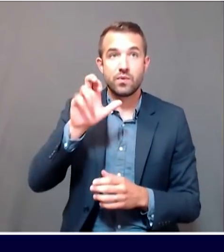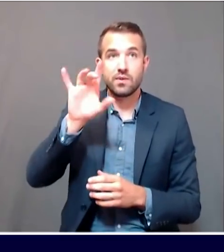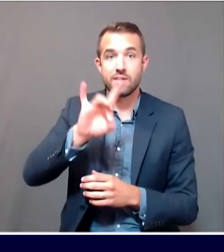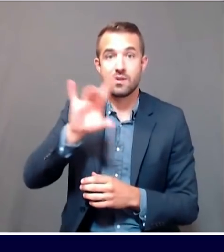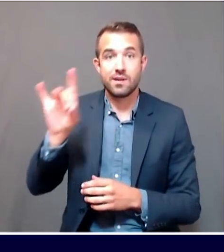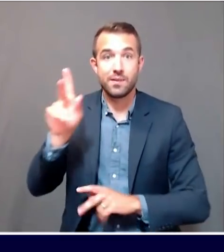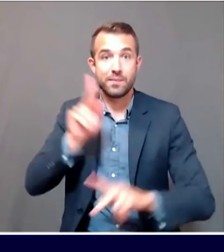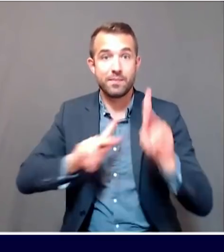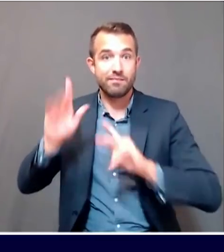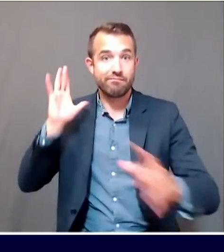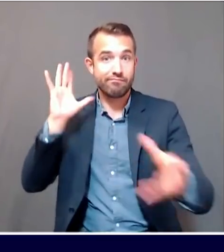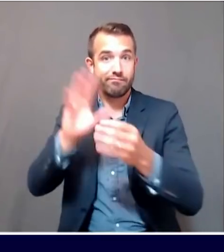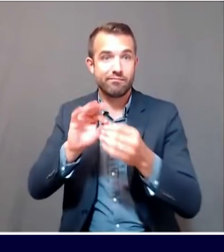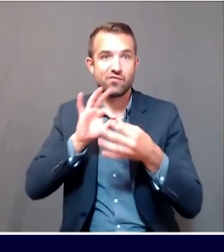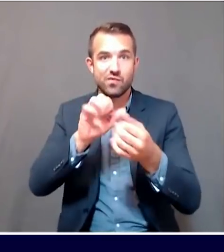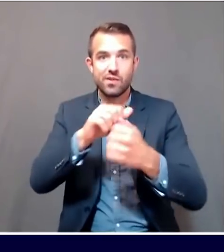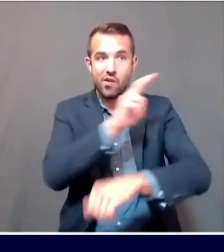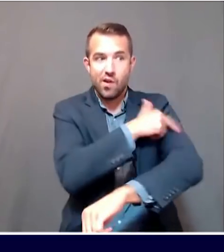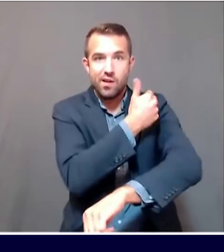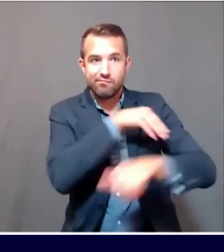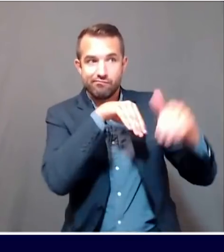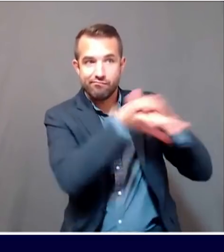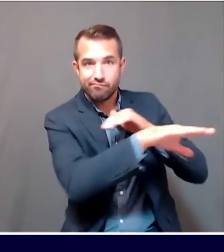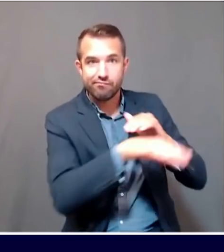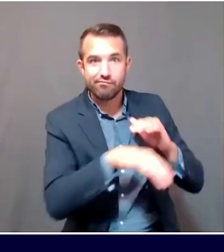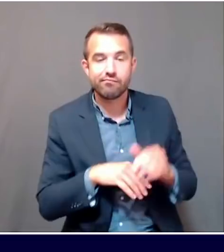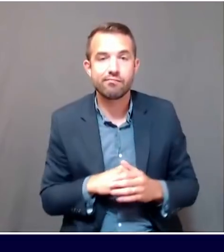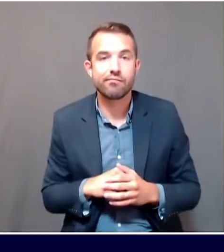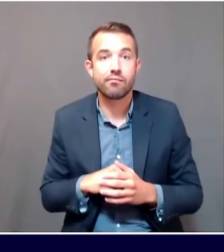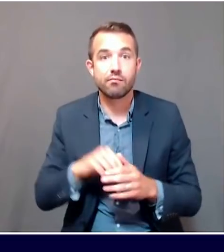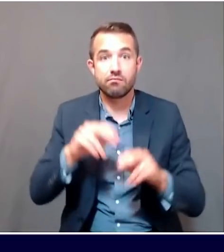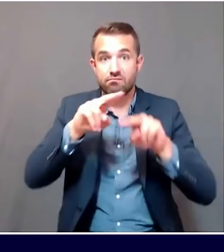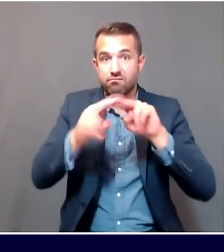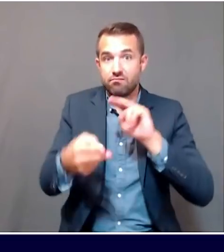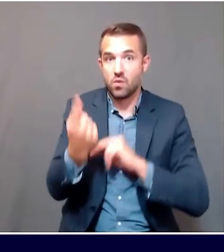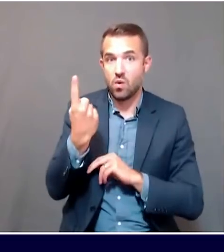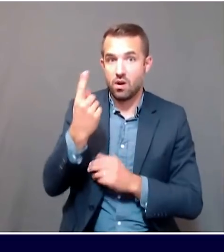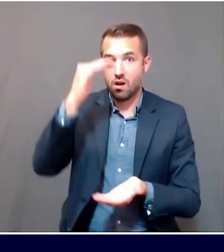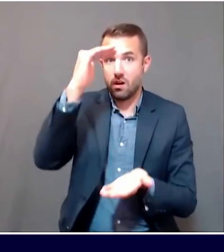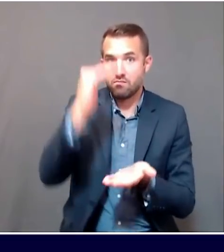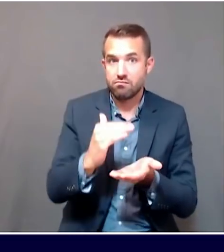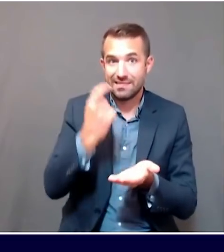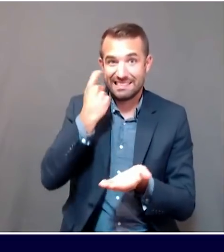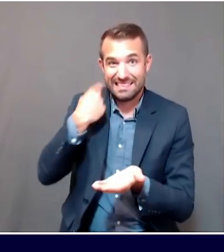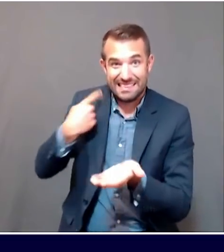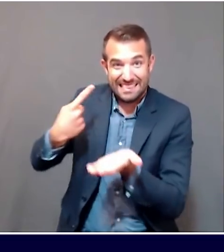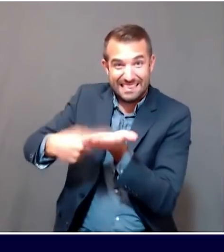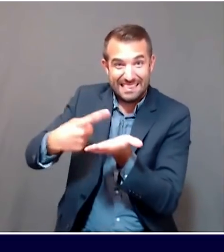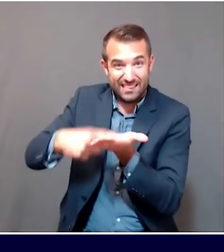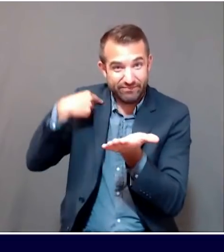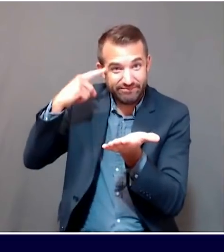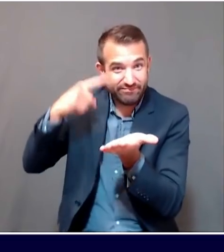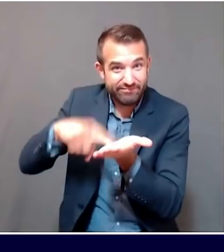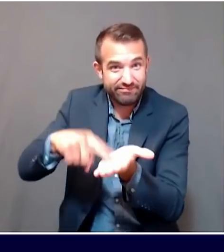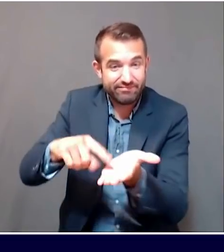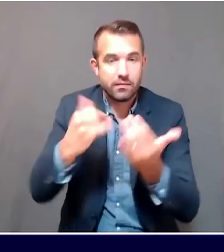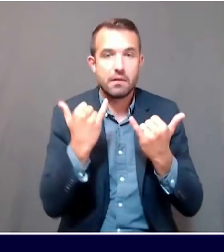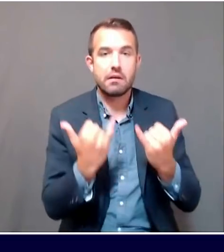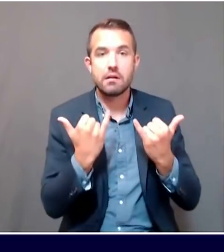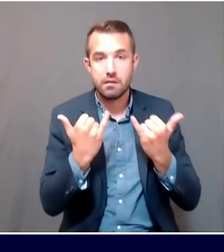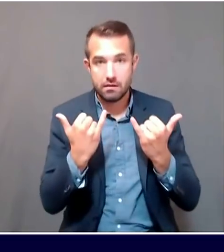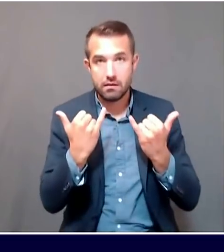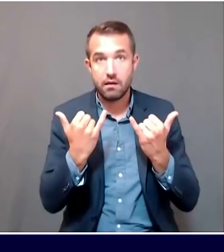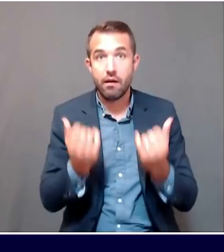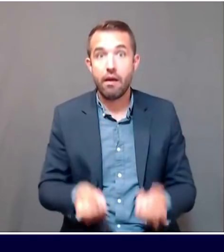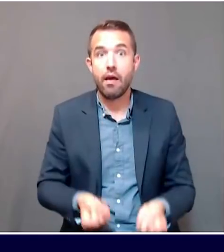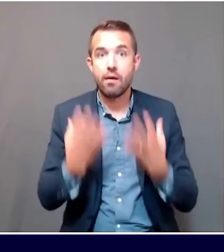that's a decrease in 1 because of the investigation I mentioned. And right now in the state of Maine, there are 12 individuals